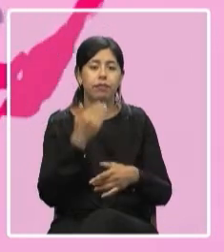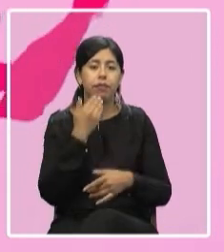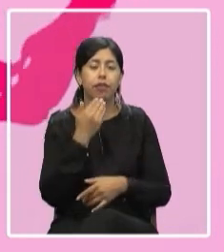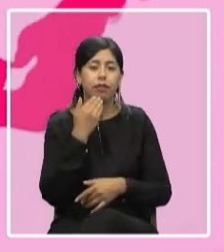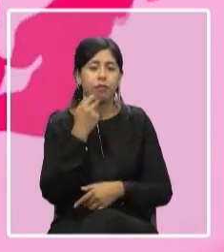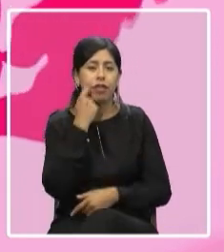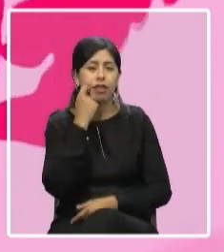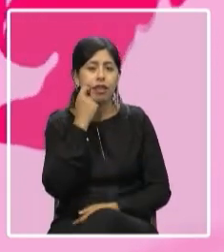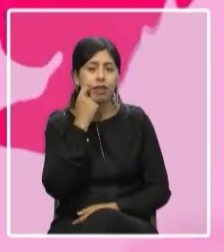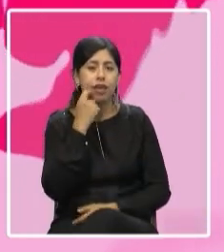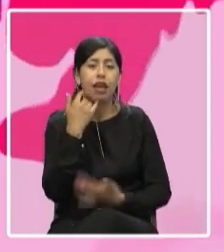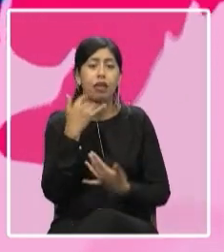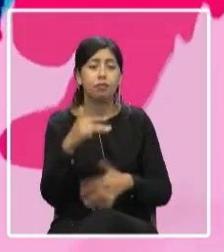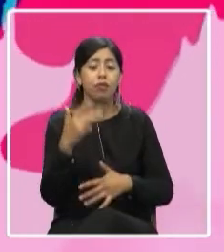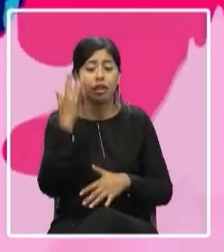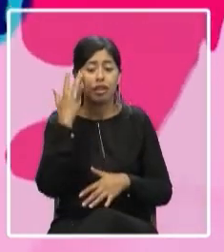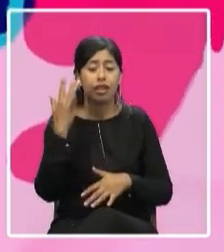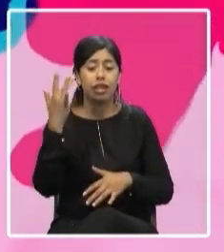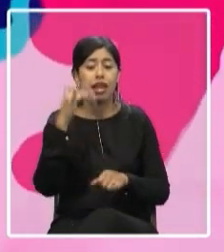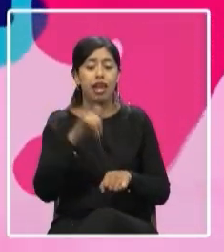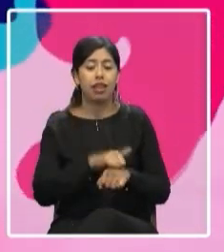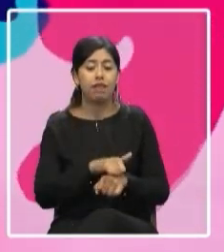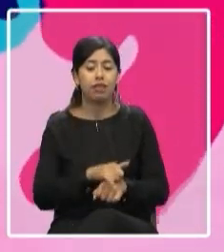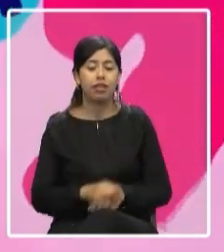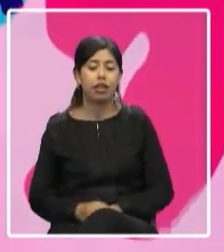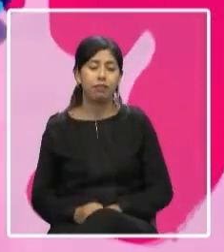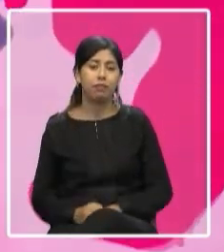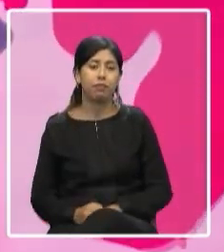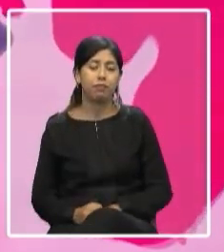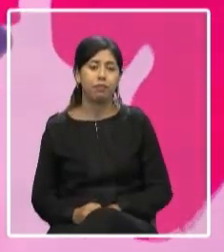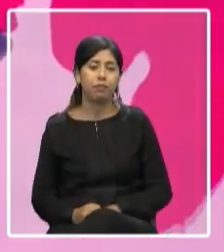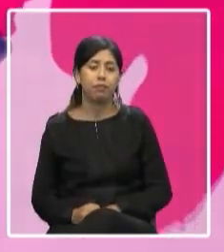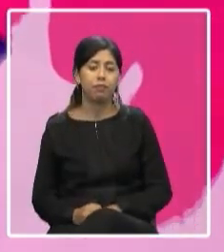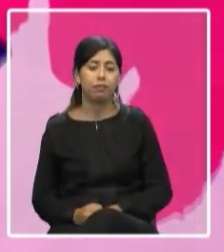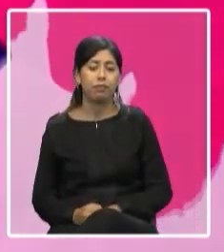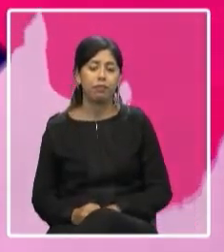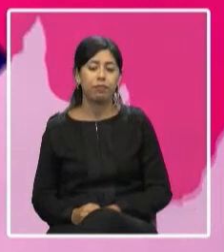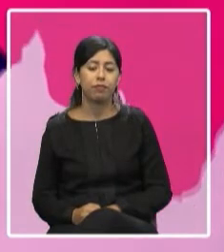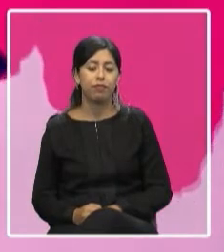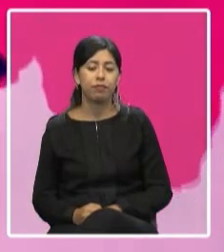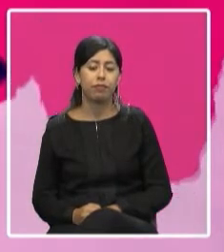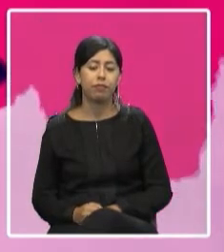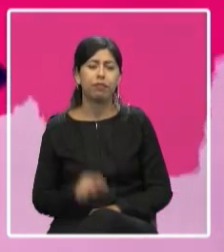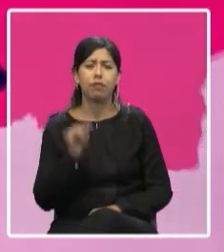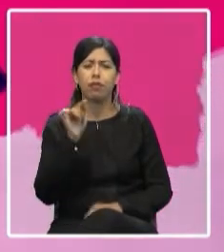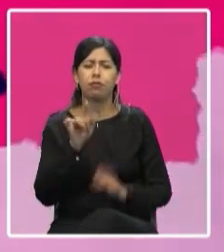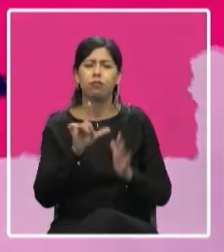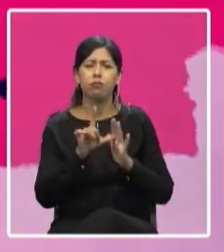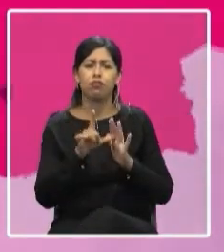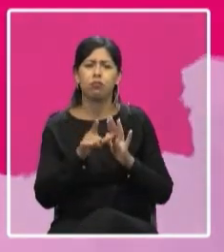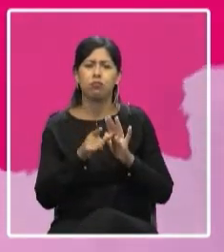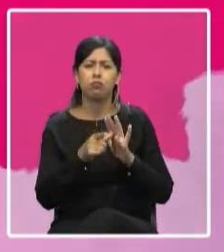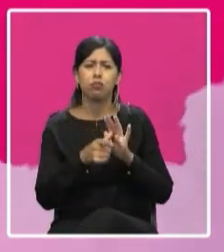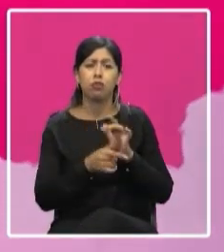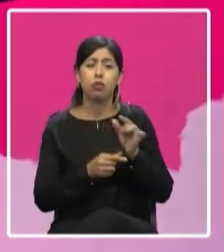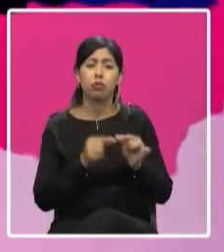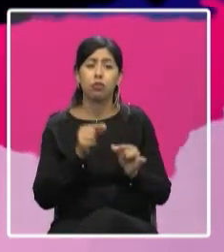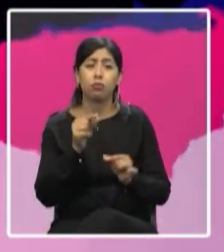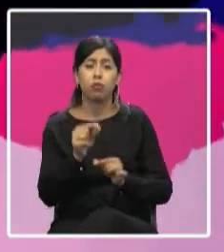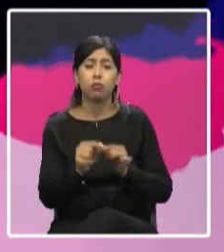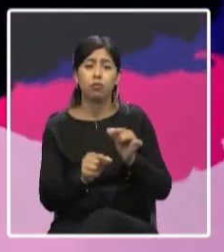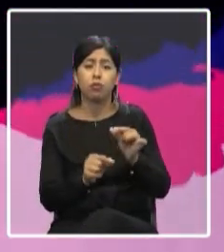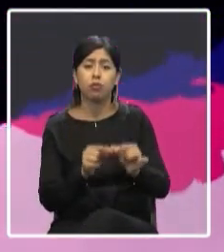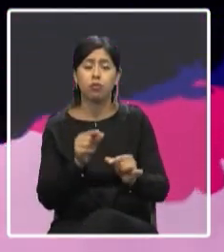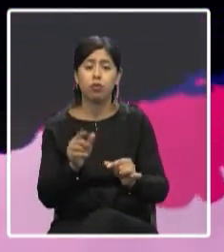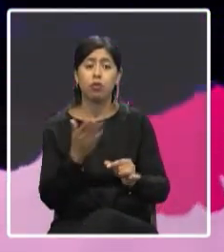overnight. They happen slowly, and that gives us time to adjust, to adapt, and to shape them